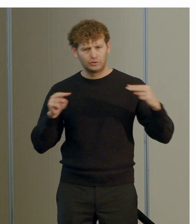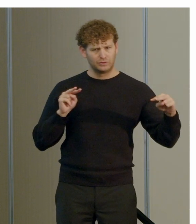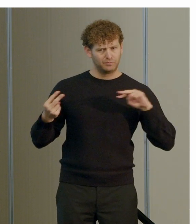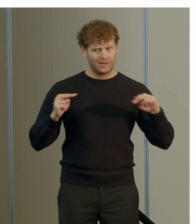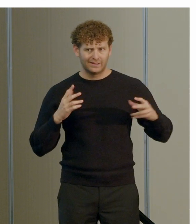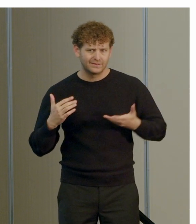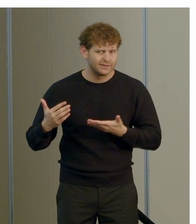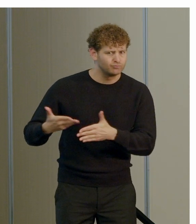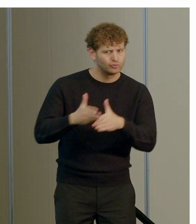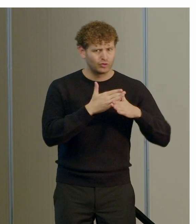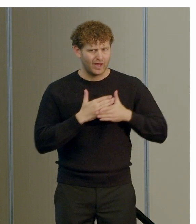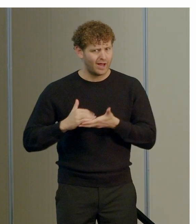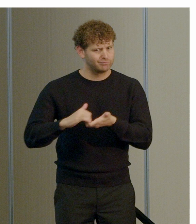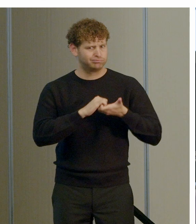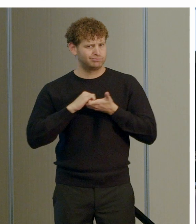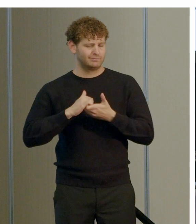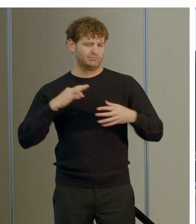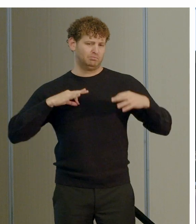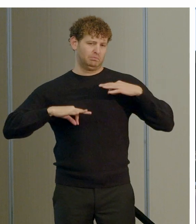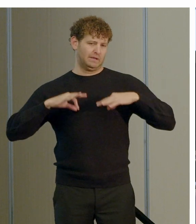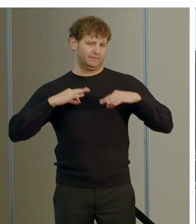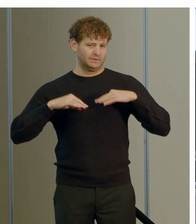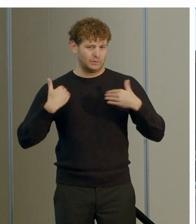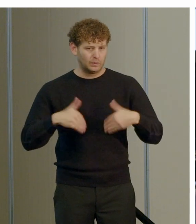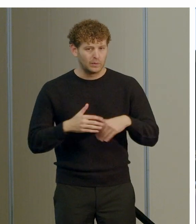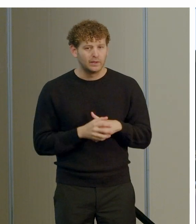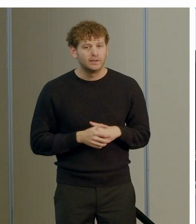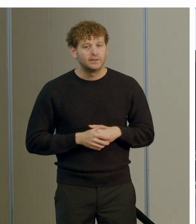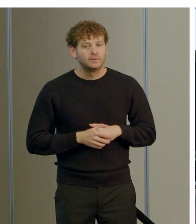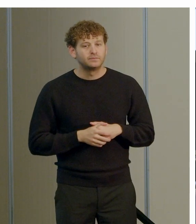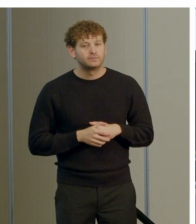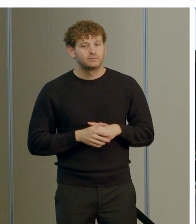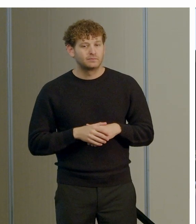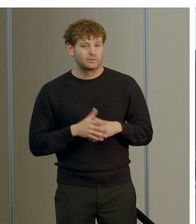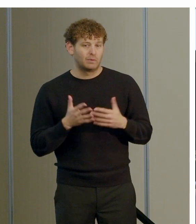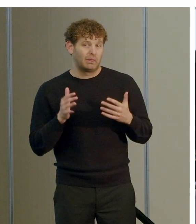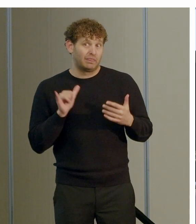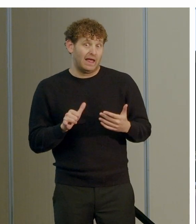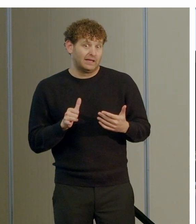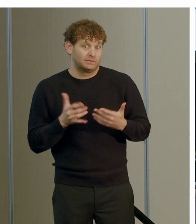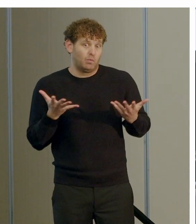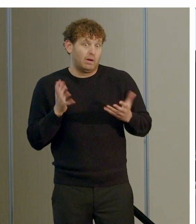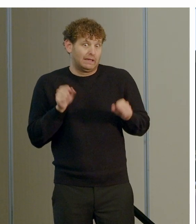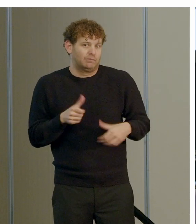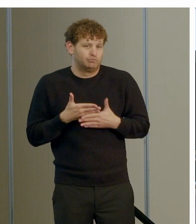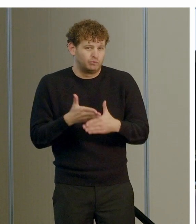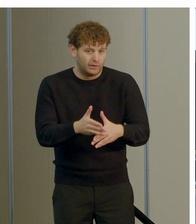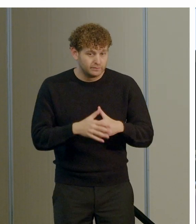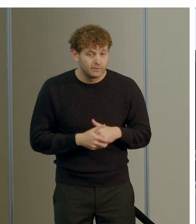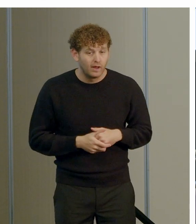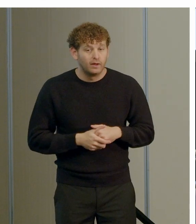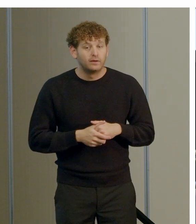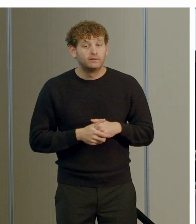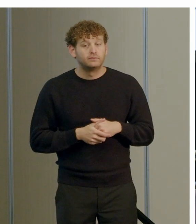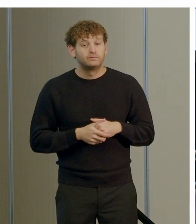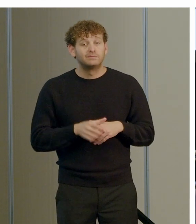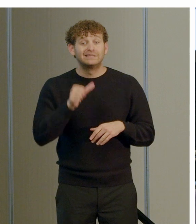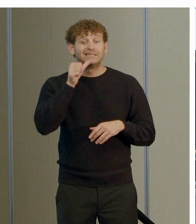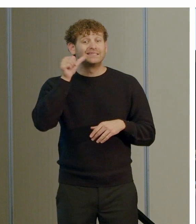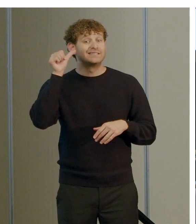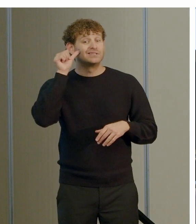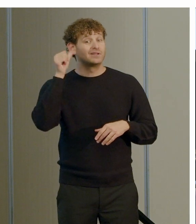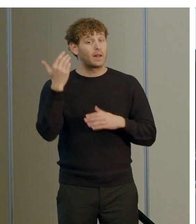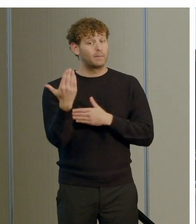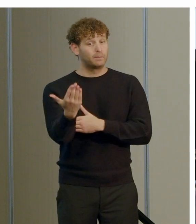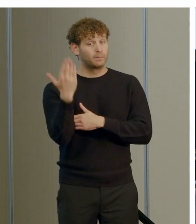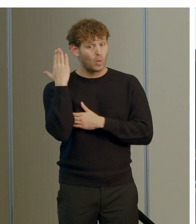And that is the most of what I can share. Those of you who were lucky enough to see Lady Feingold's presentation yesterday, she highlighted what her